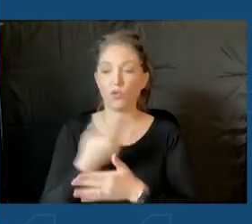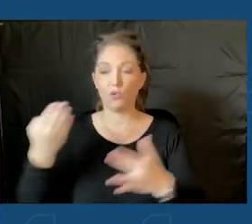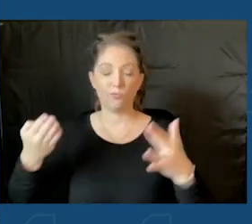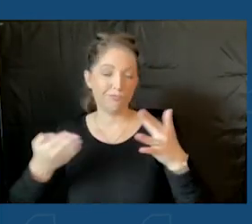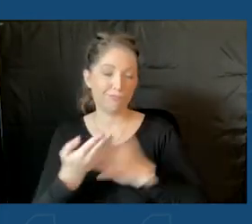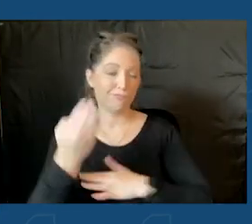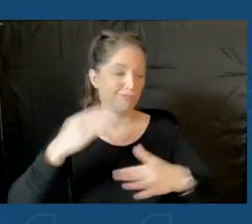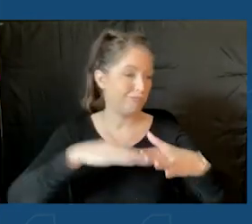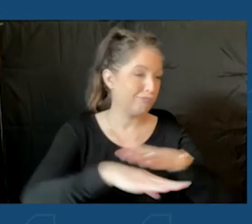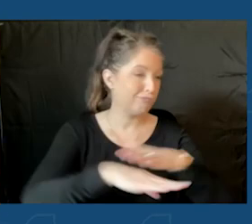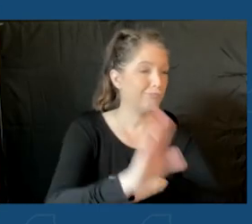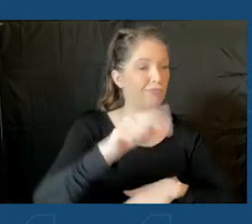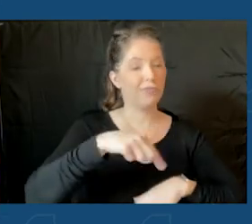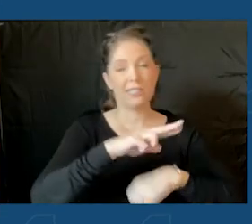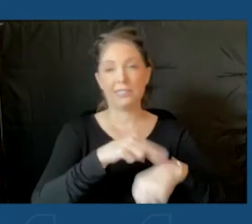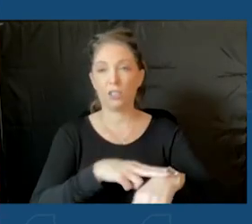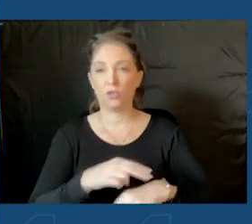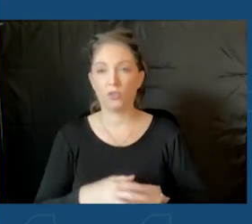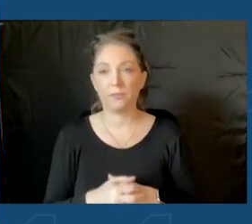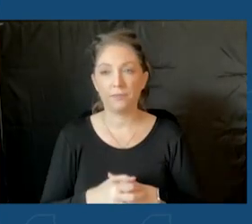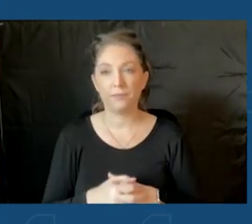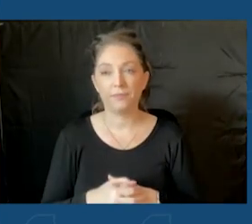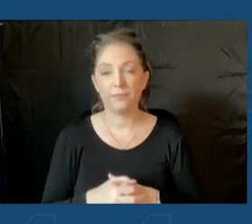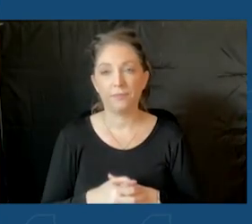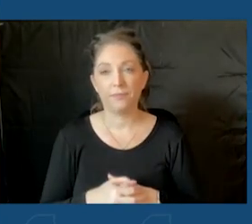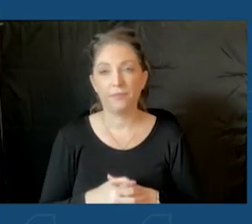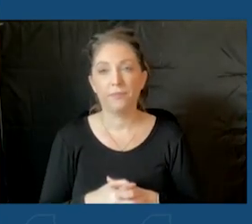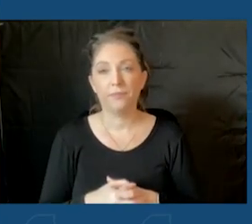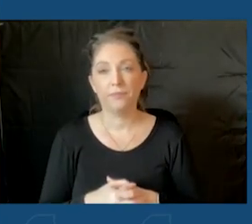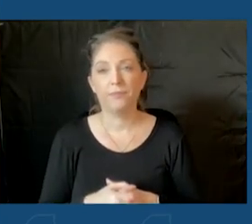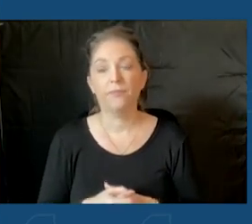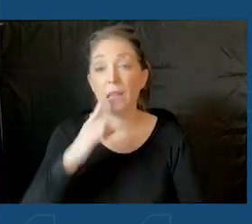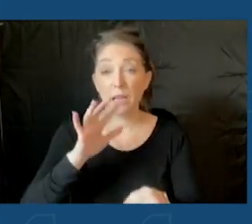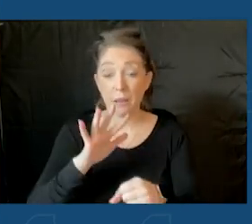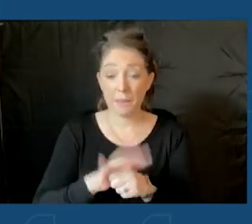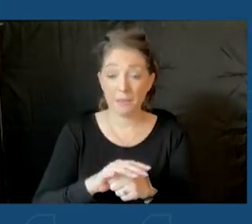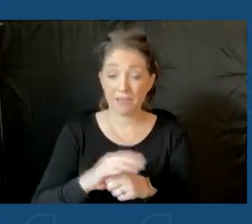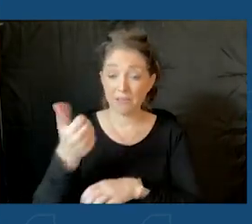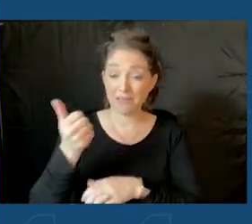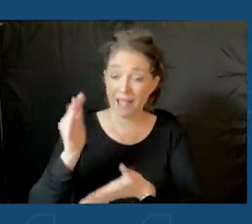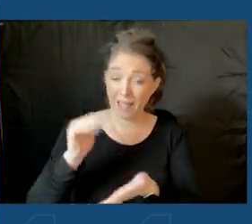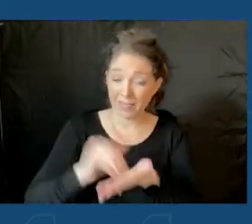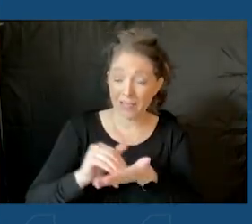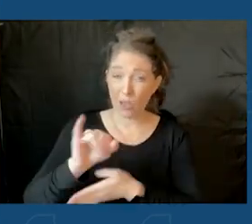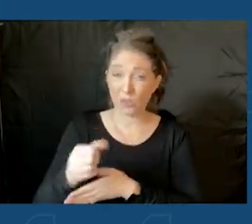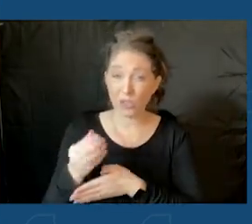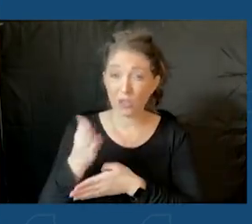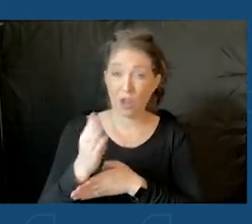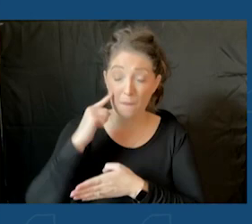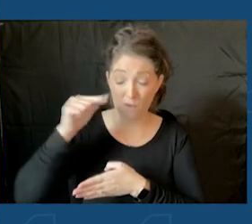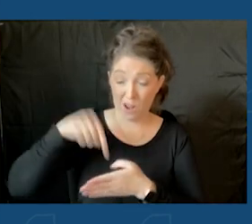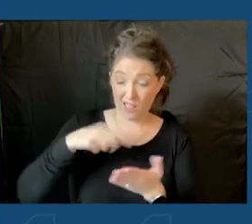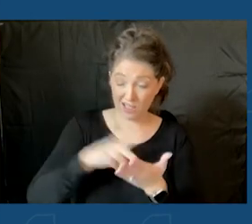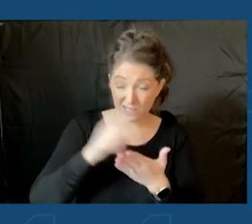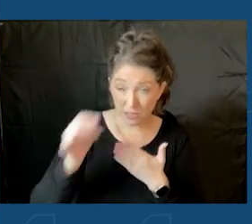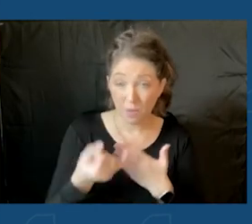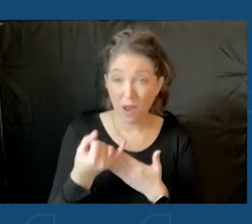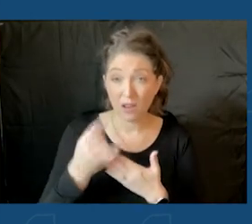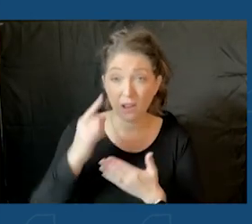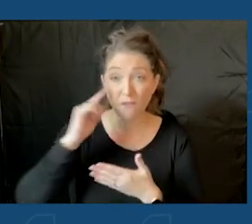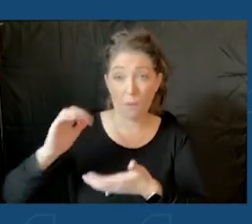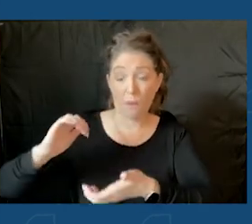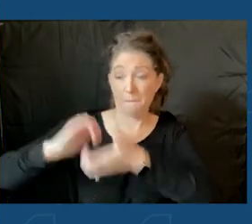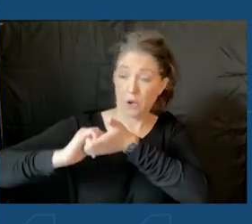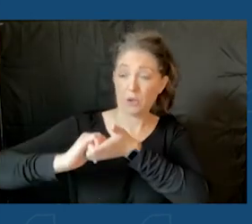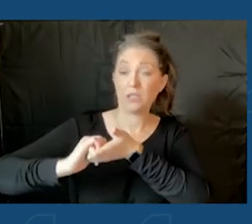Commitment to workforce development and creation of more than 10,000 jobs over the life of the project through a partnership